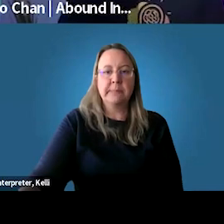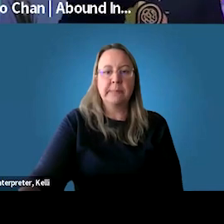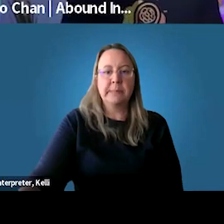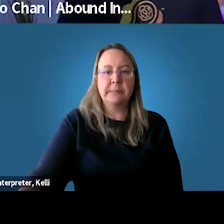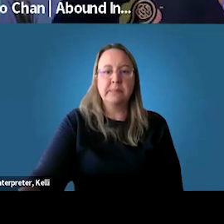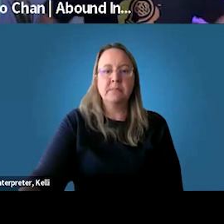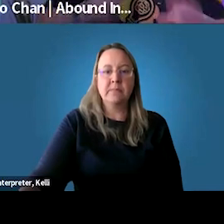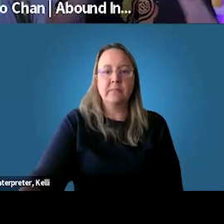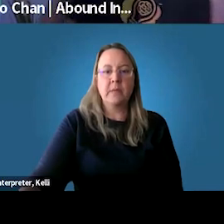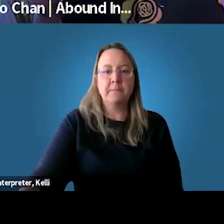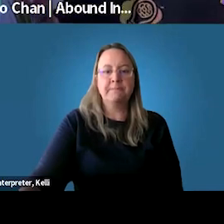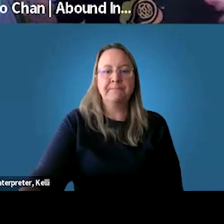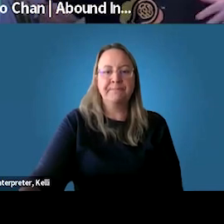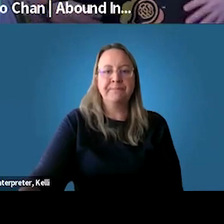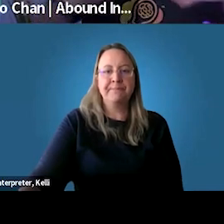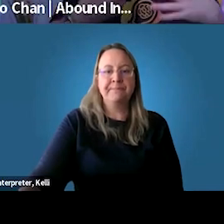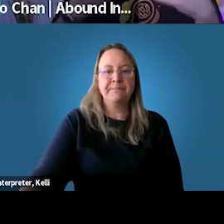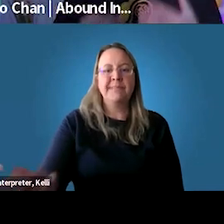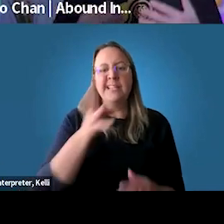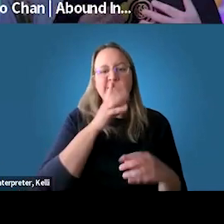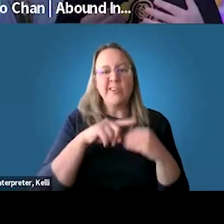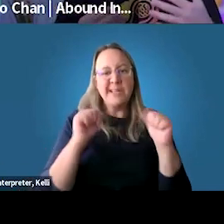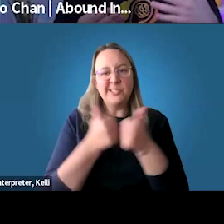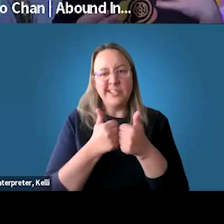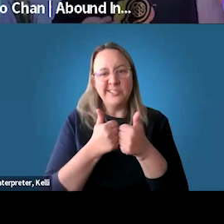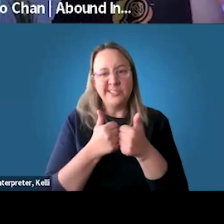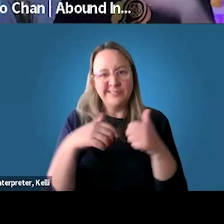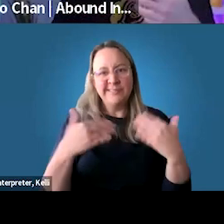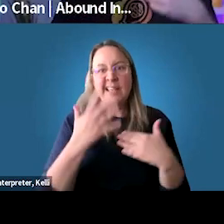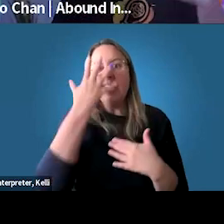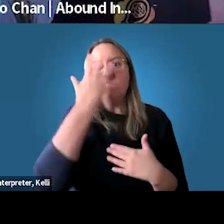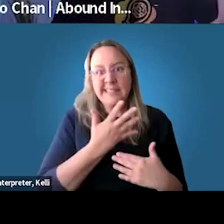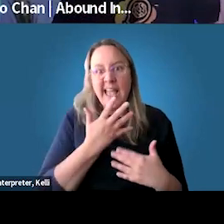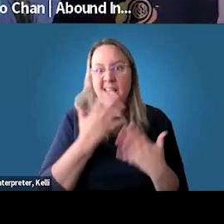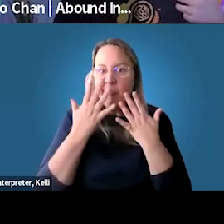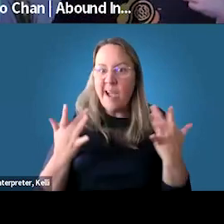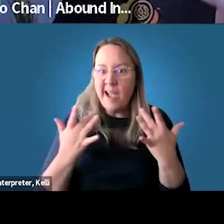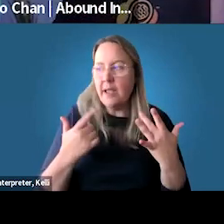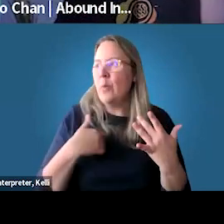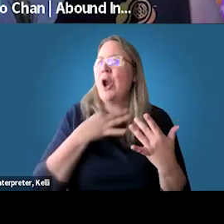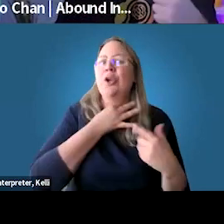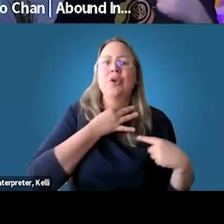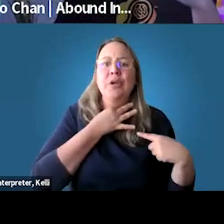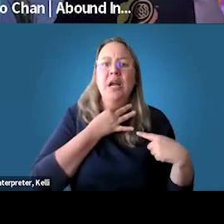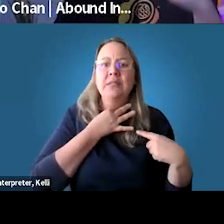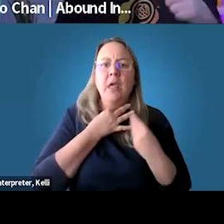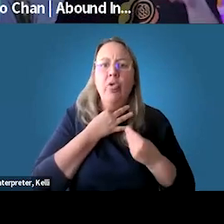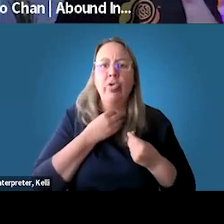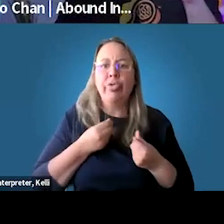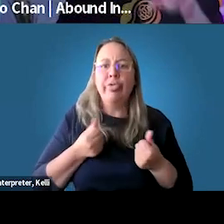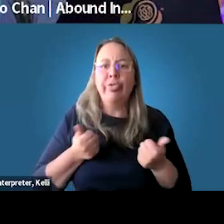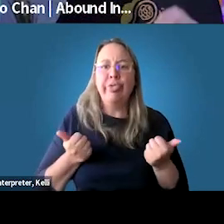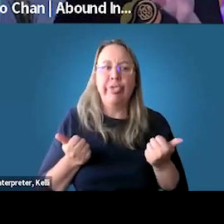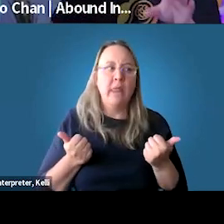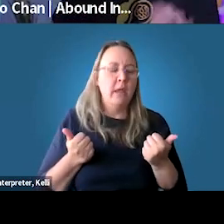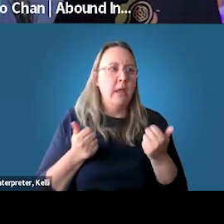Let's talk about challenges. I know that was a little bit dramatic, but I think it's a sad thing when we lose our curiosity when that question